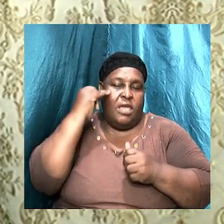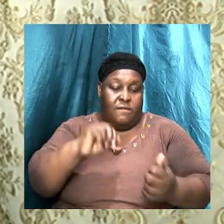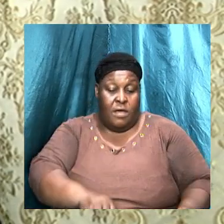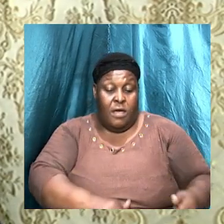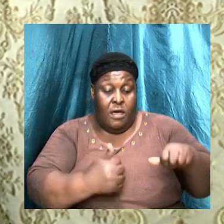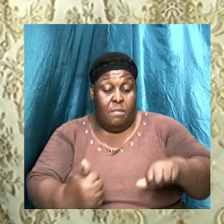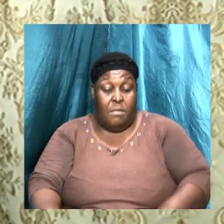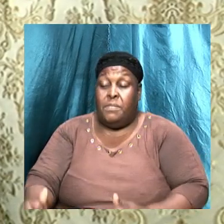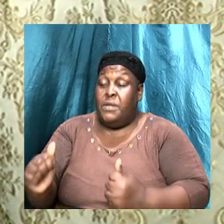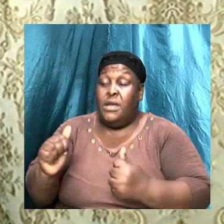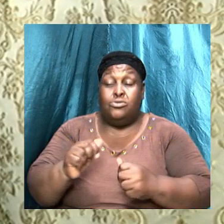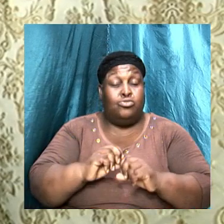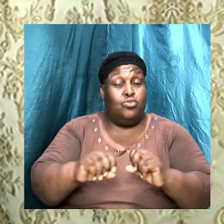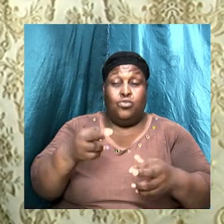Ghost, is not saved.